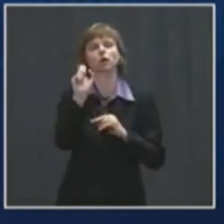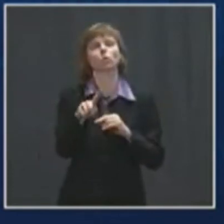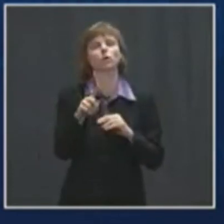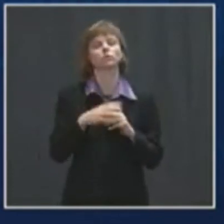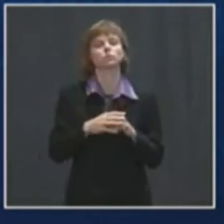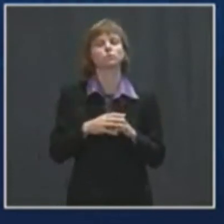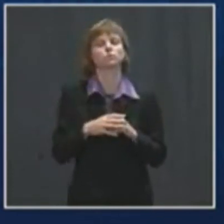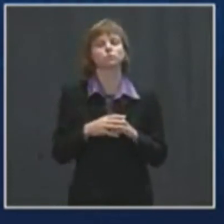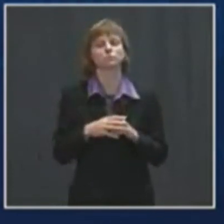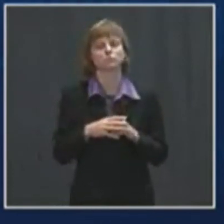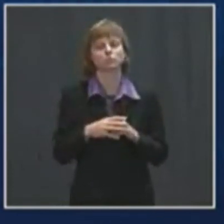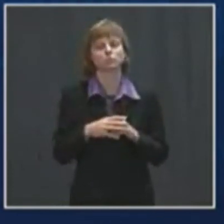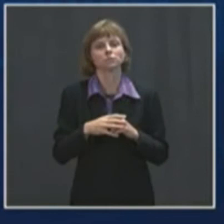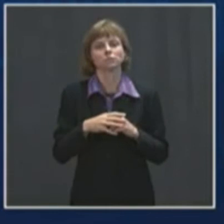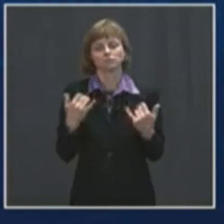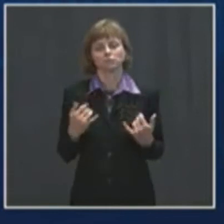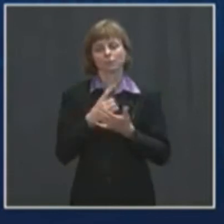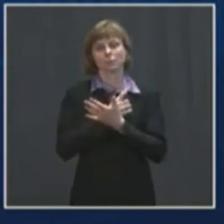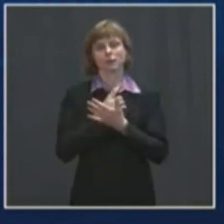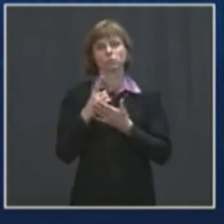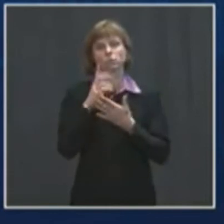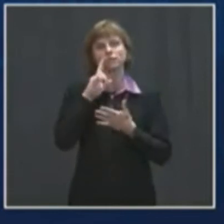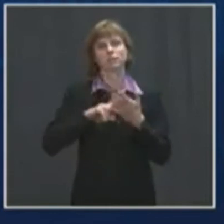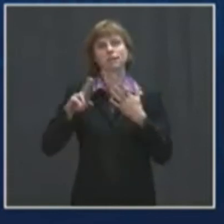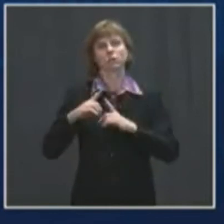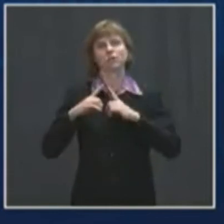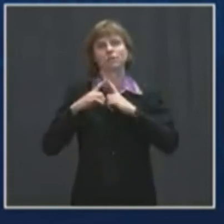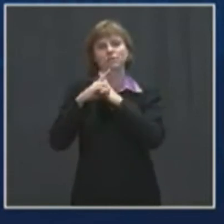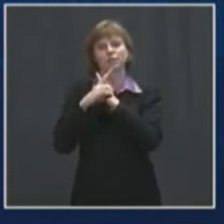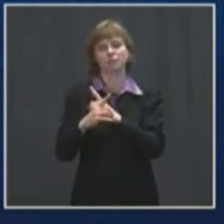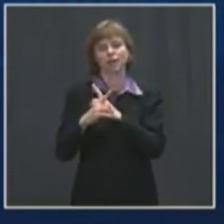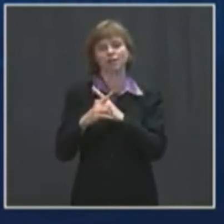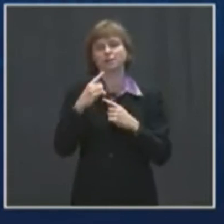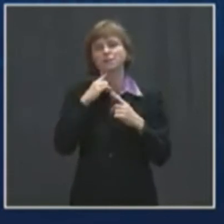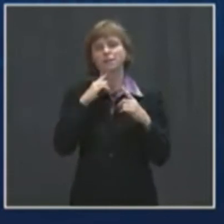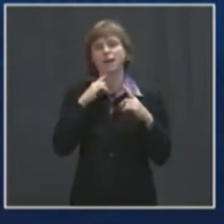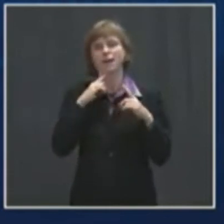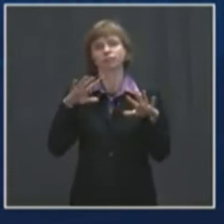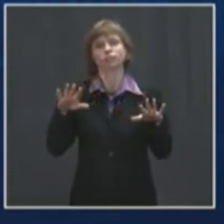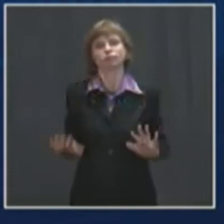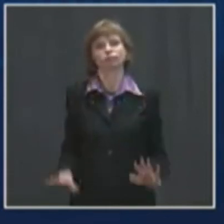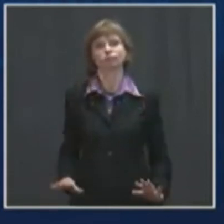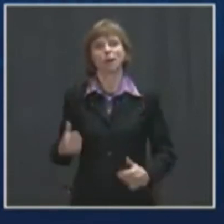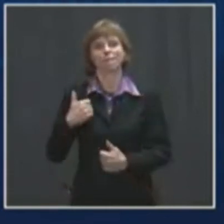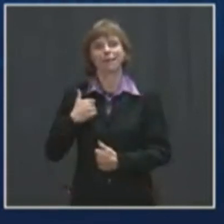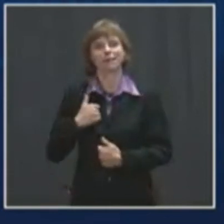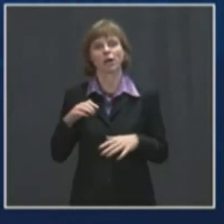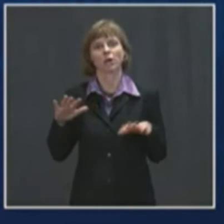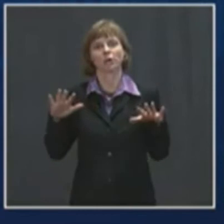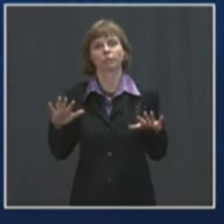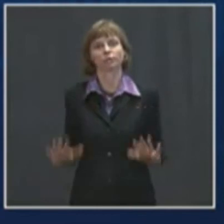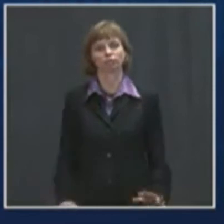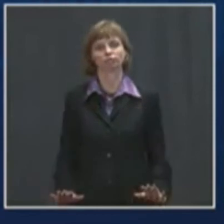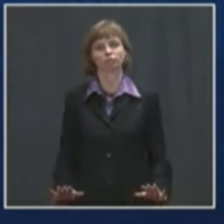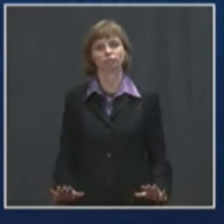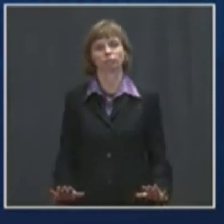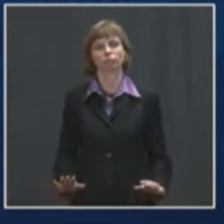week, the Secretary of Defense announced a stand down for the military to discuss